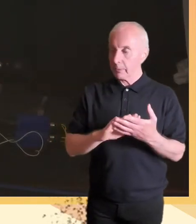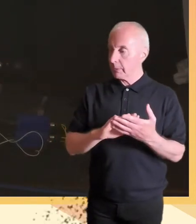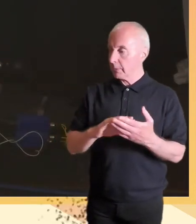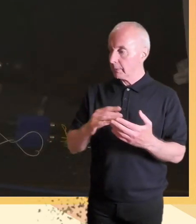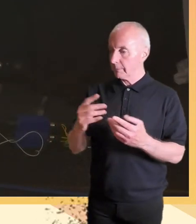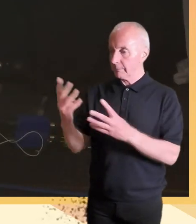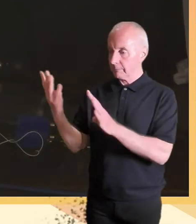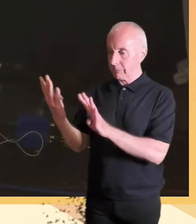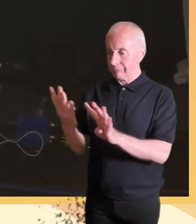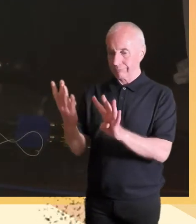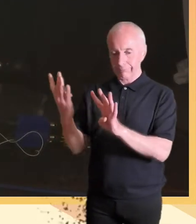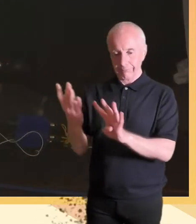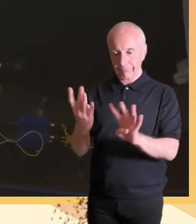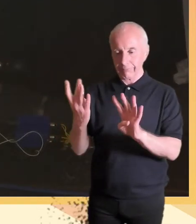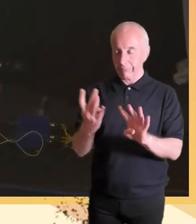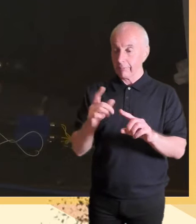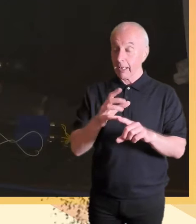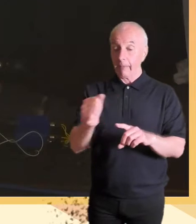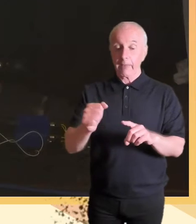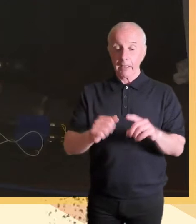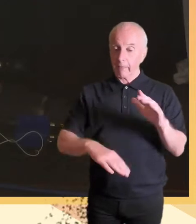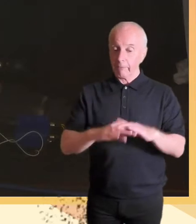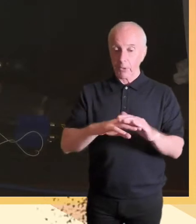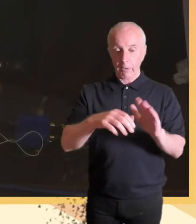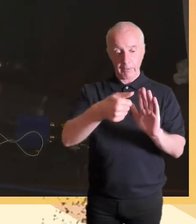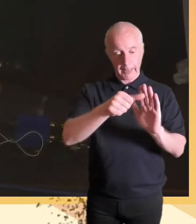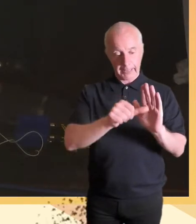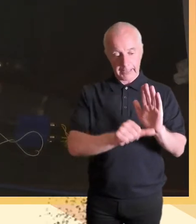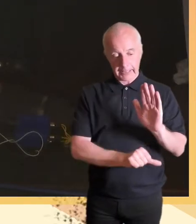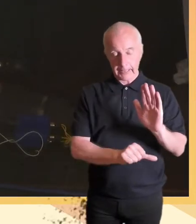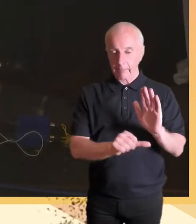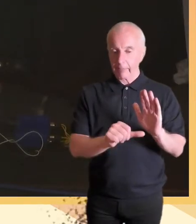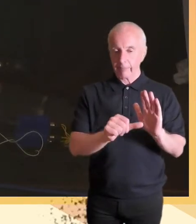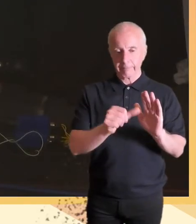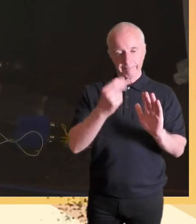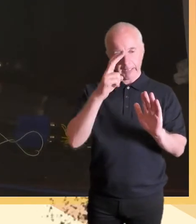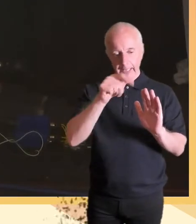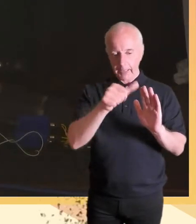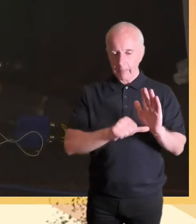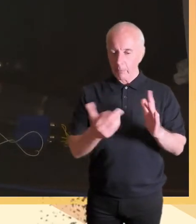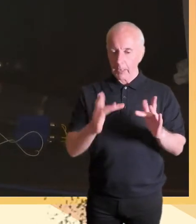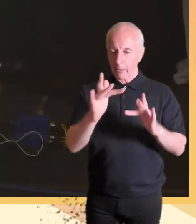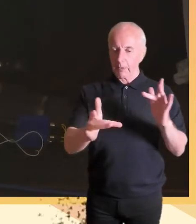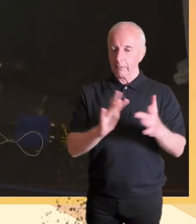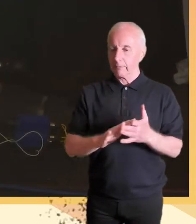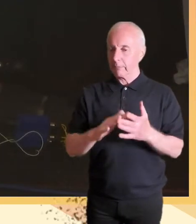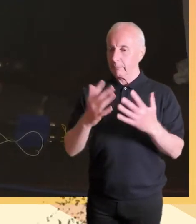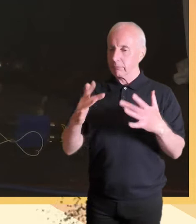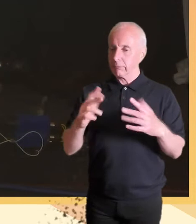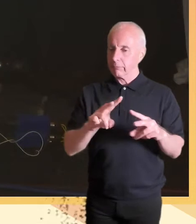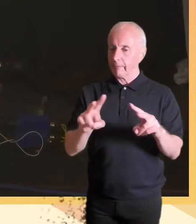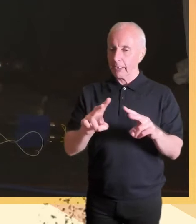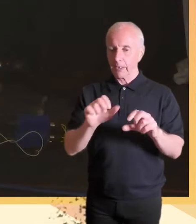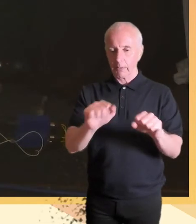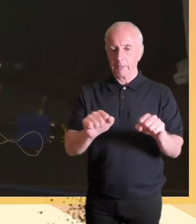honoured this evening, there are videos, and a full list of everyone is on the website, and there's some fantastic videos. I've watched them all,